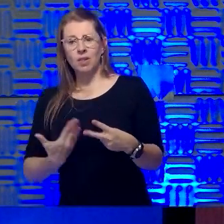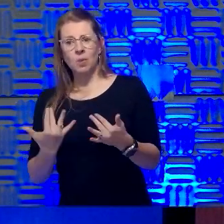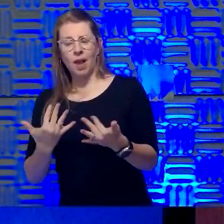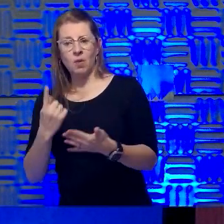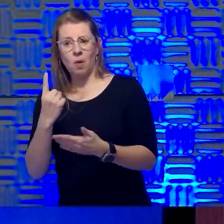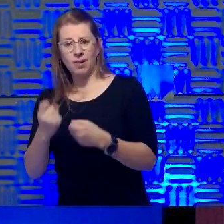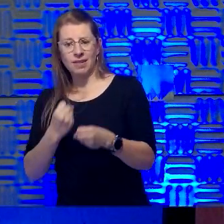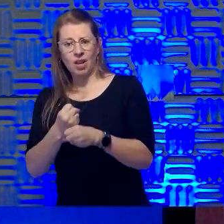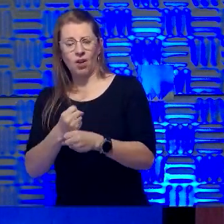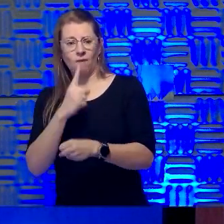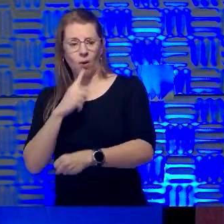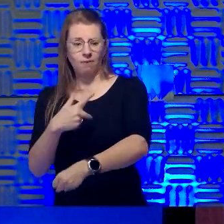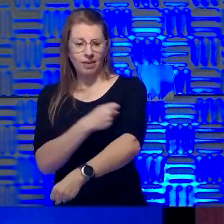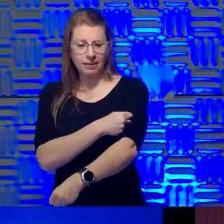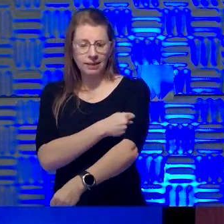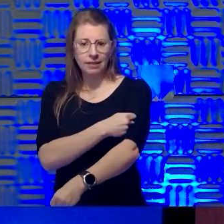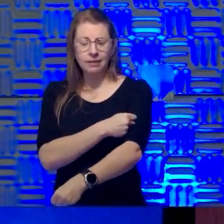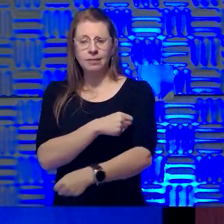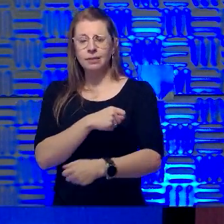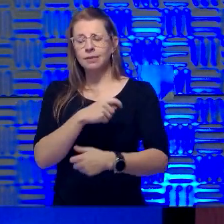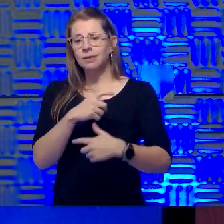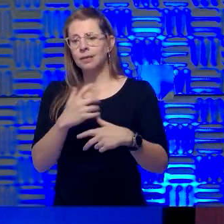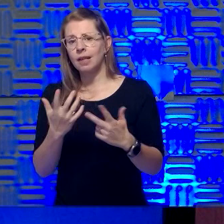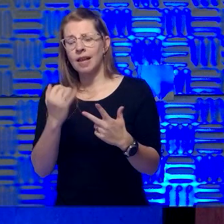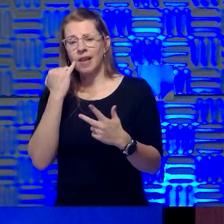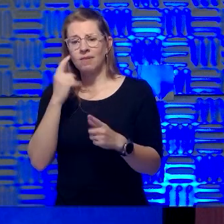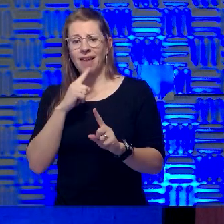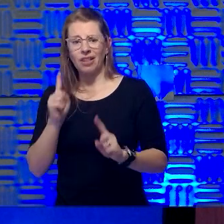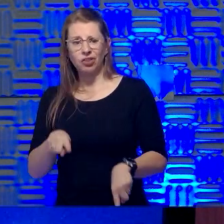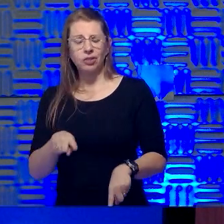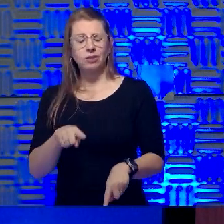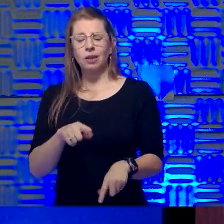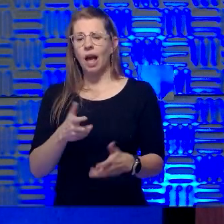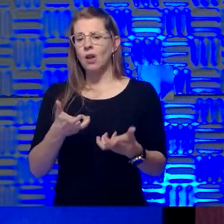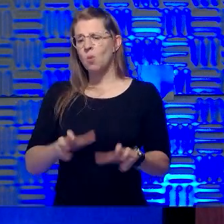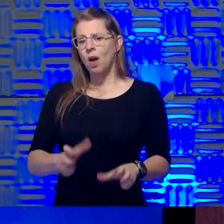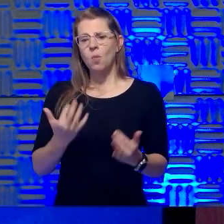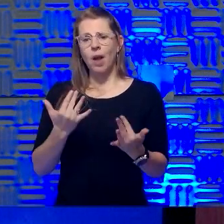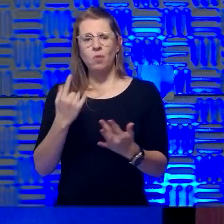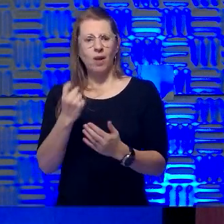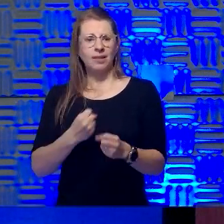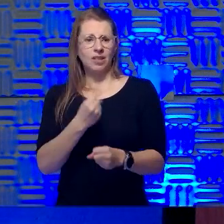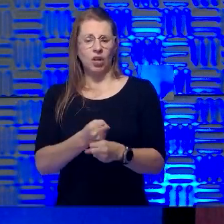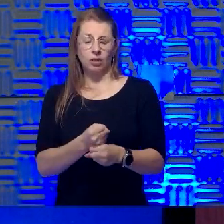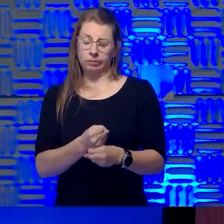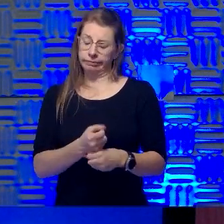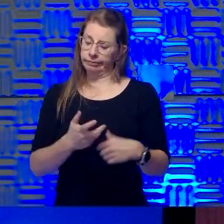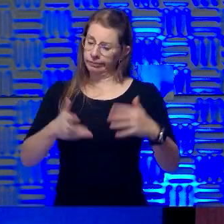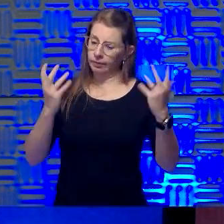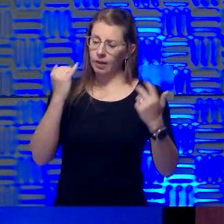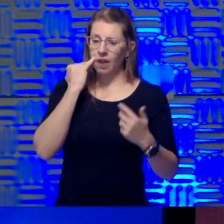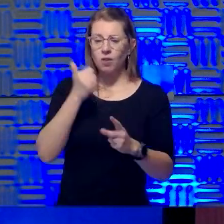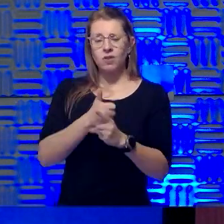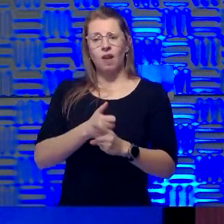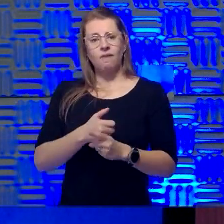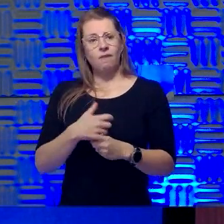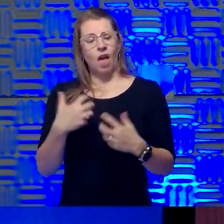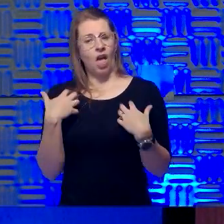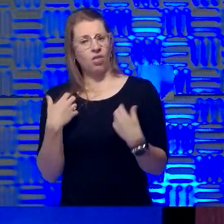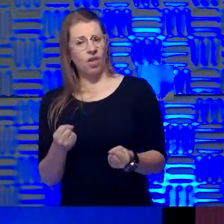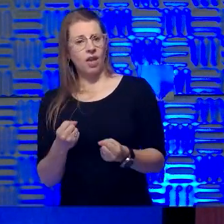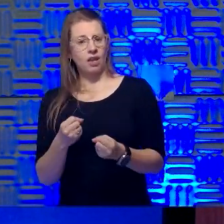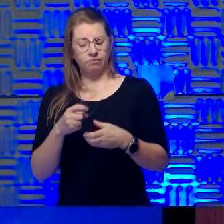whatever that time period may be? And if the answer is I'm not willing to wait a year, then I'd say, well, if you're healthy and you've got an inside bubble and people